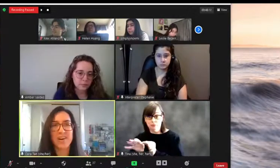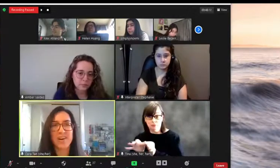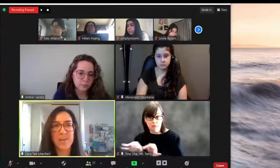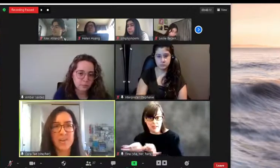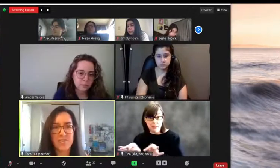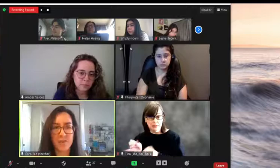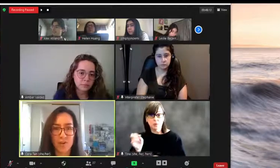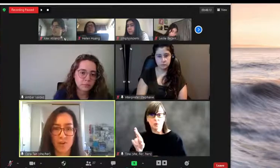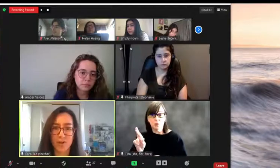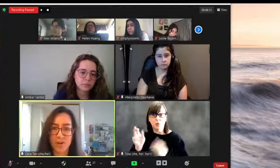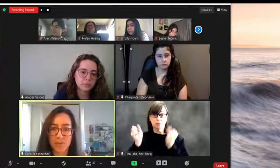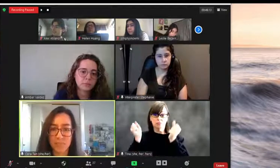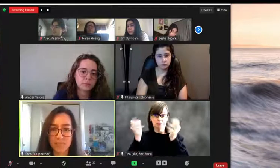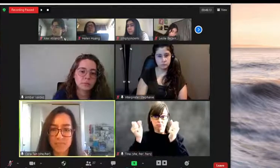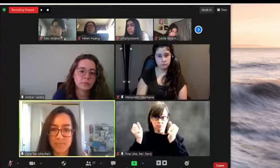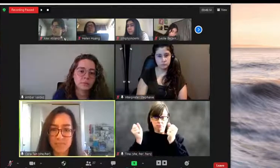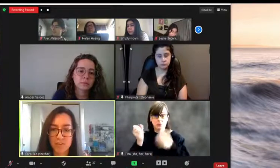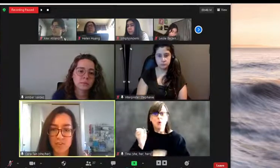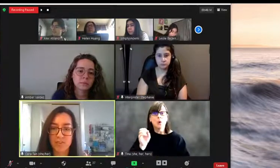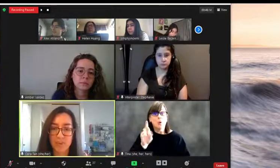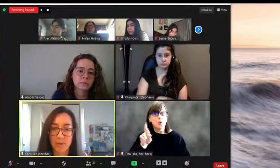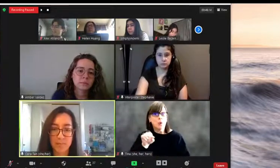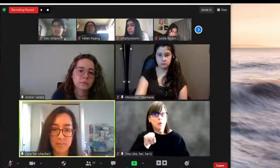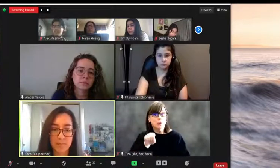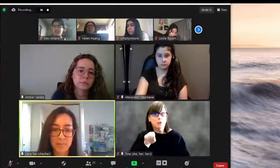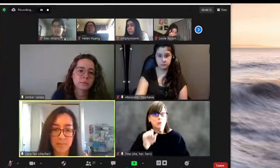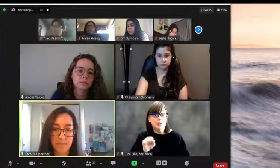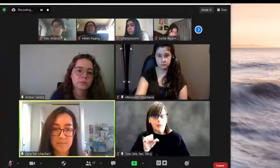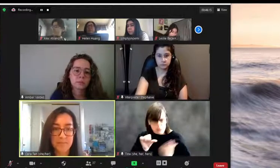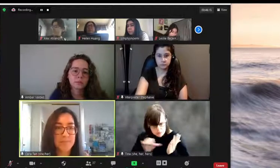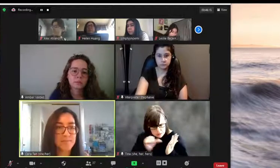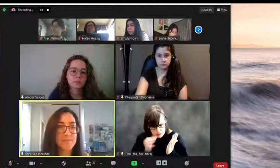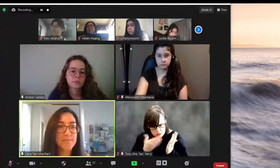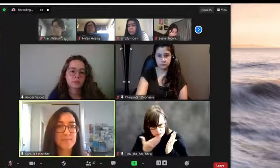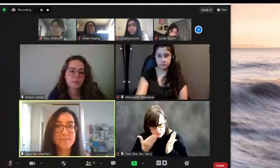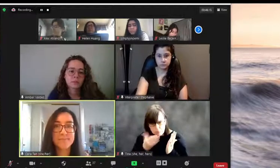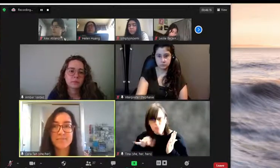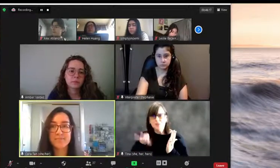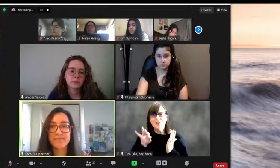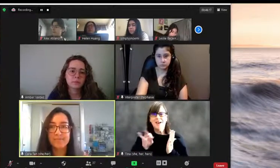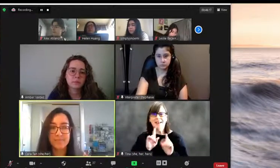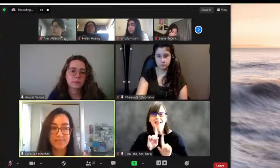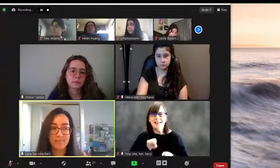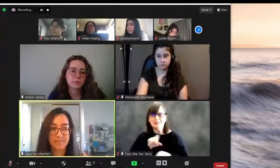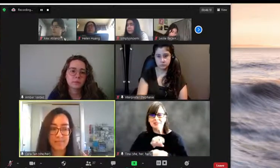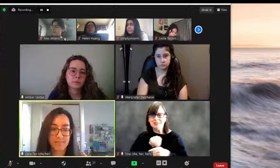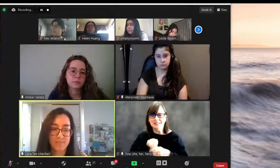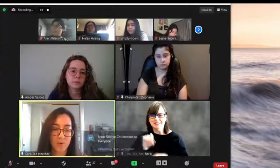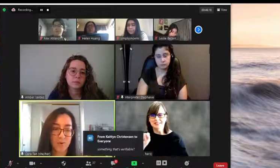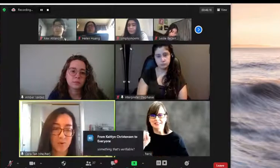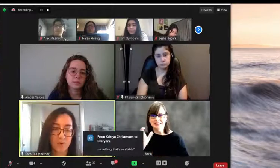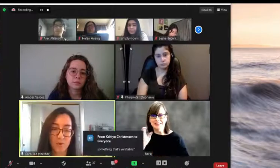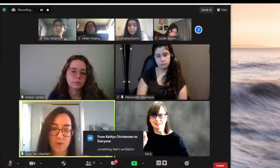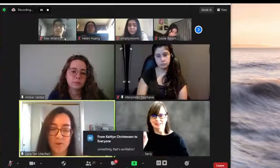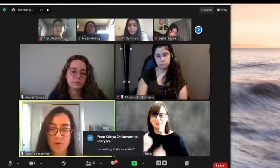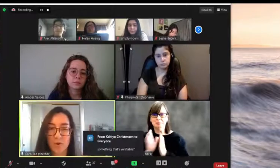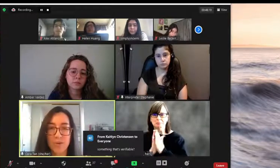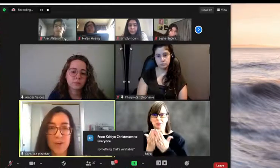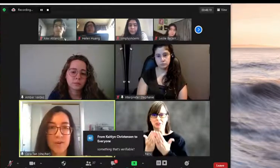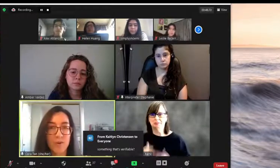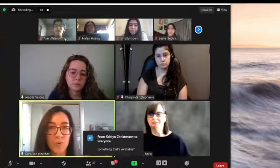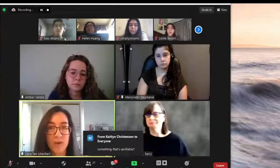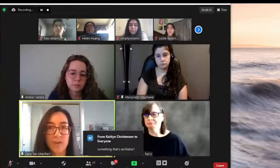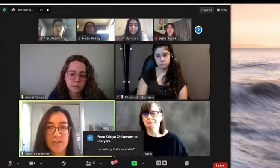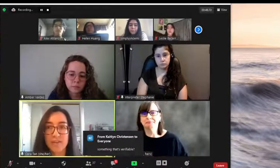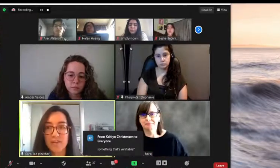Oh, and I am going to start recording again, just so you're aware. This meeting is being recorded. Okay, so we're